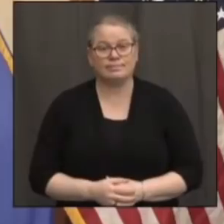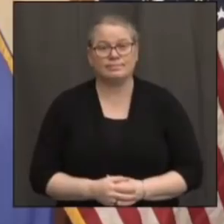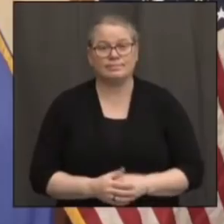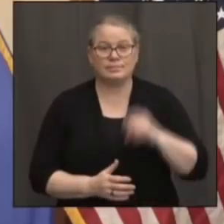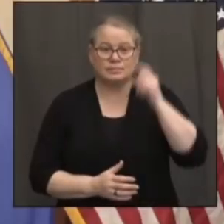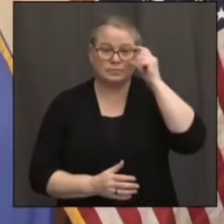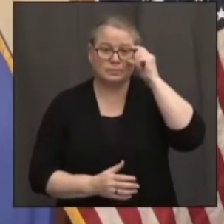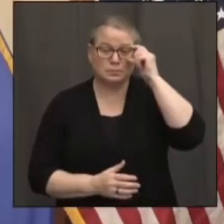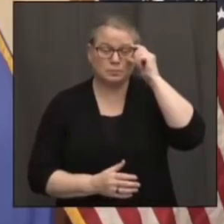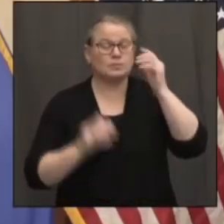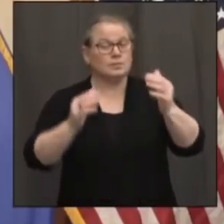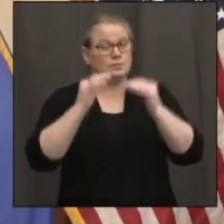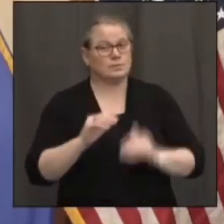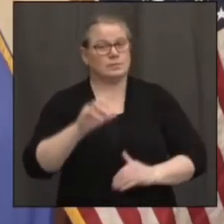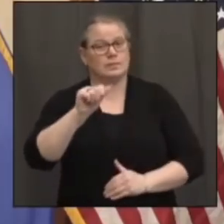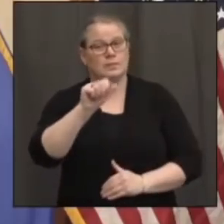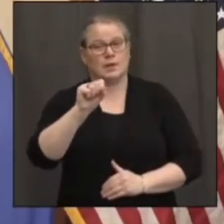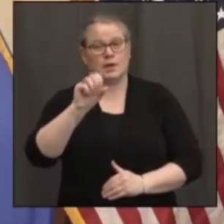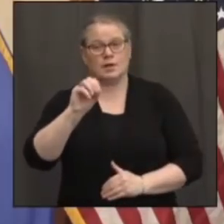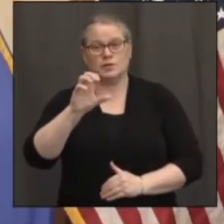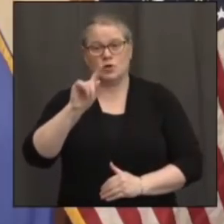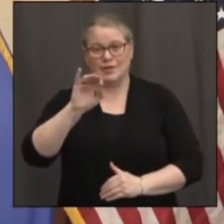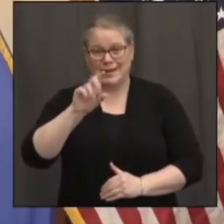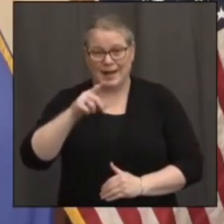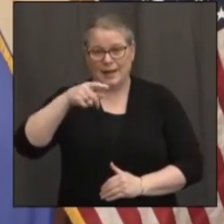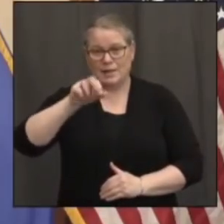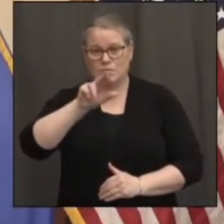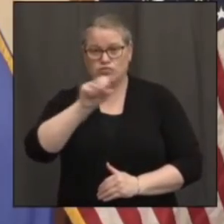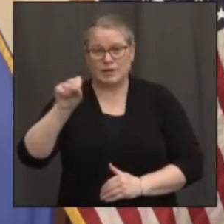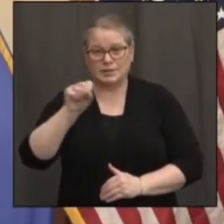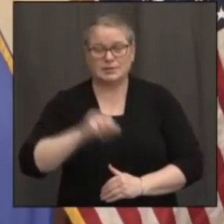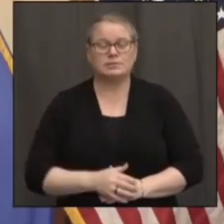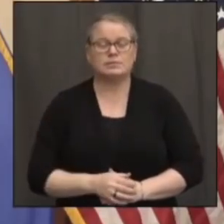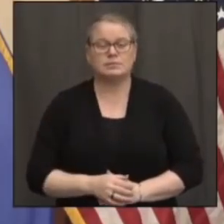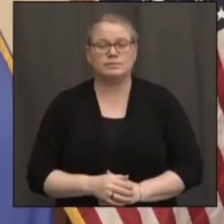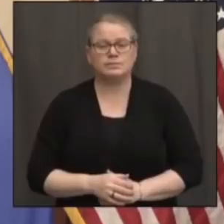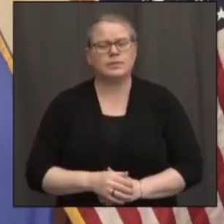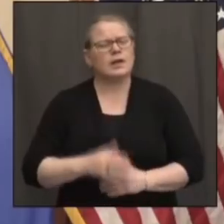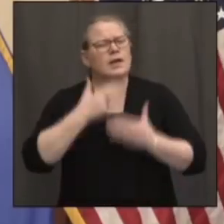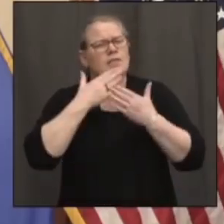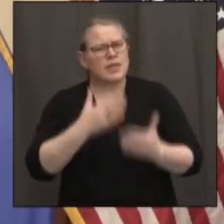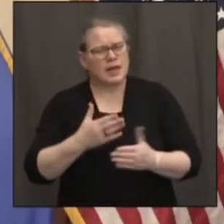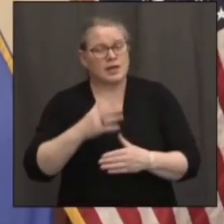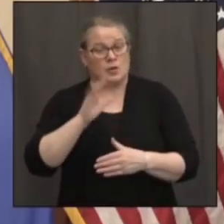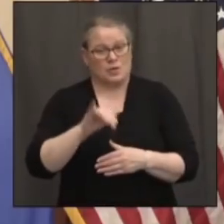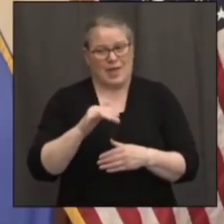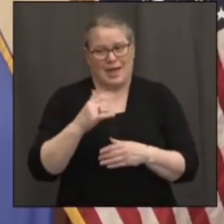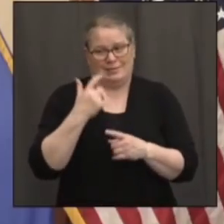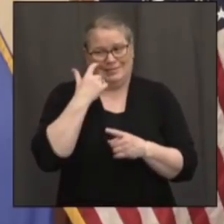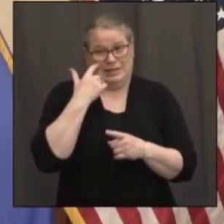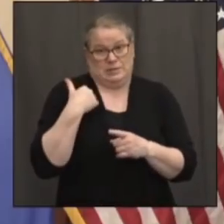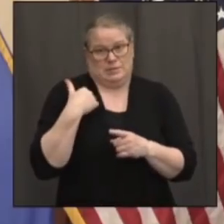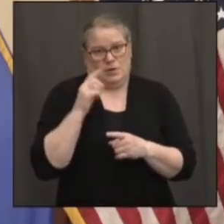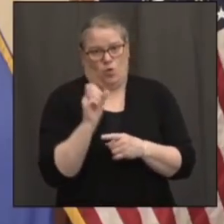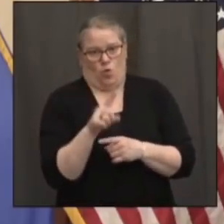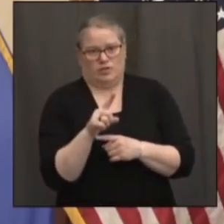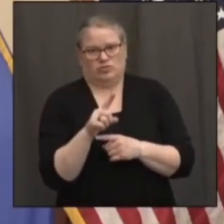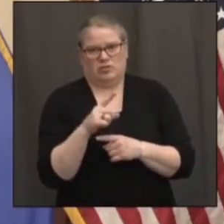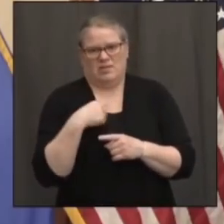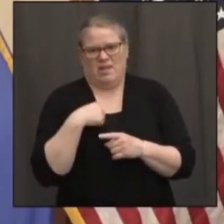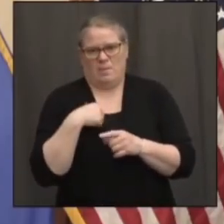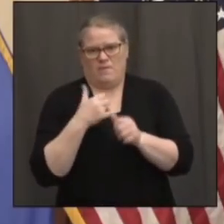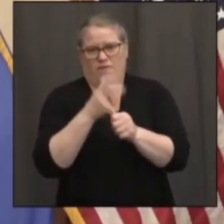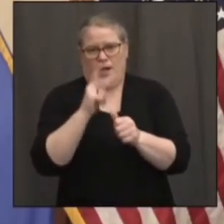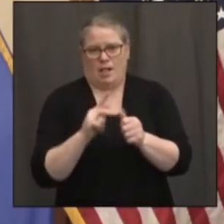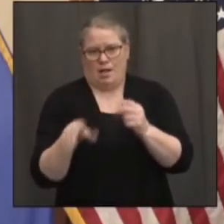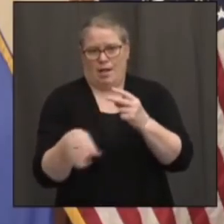The Associated Press. Thanks, Max. Just to follow up on that last question, Governor, good afternoon. I